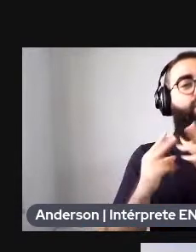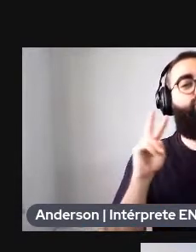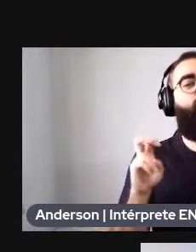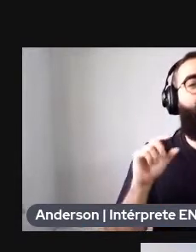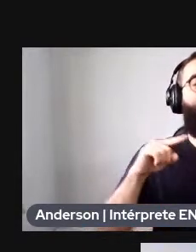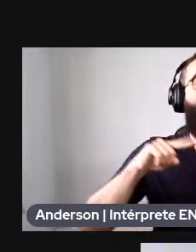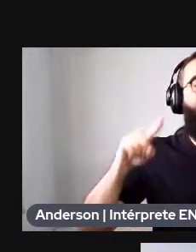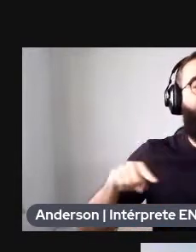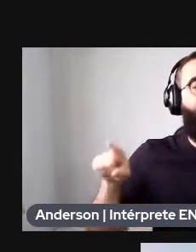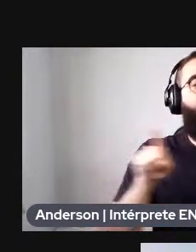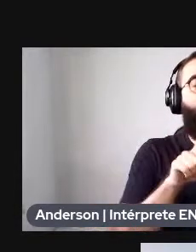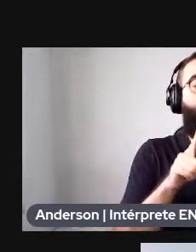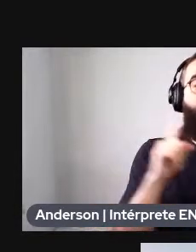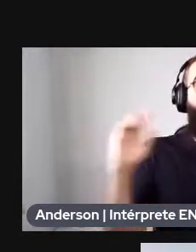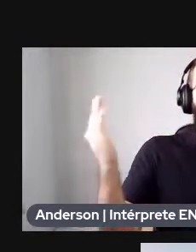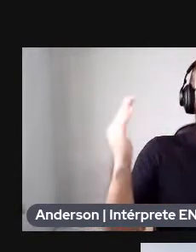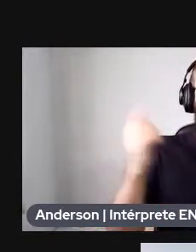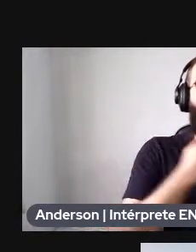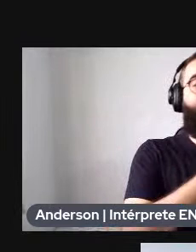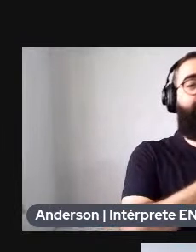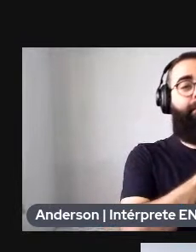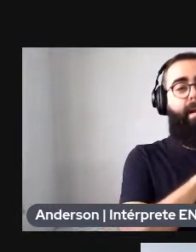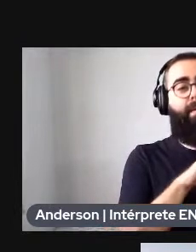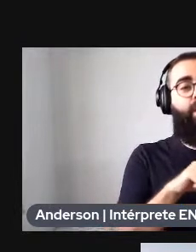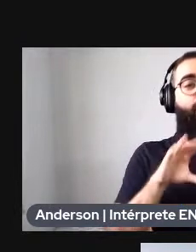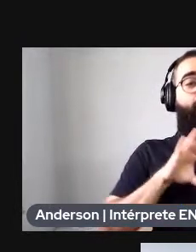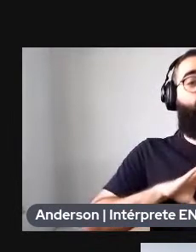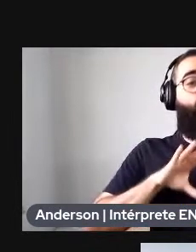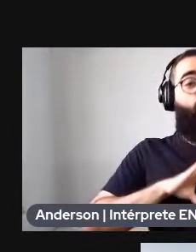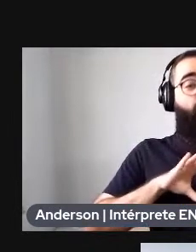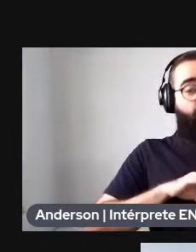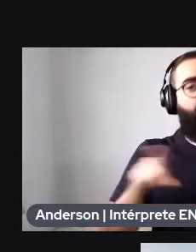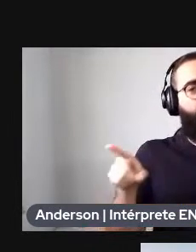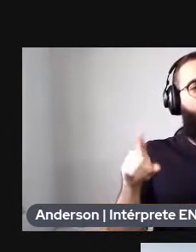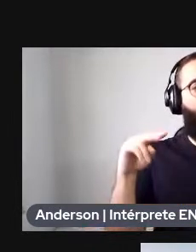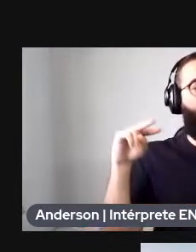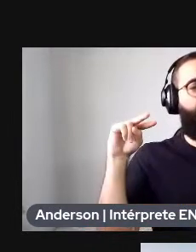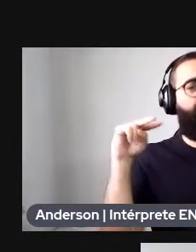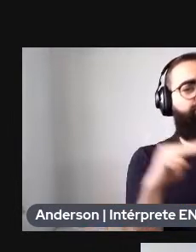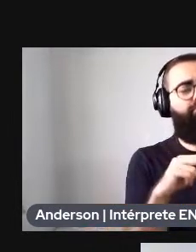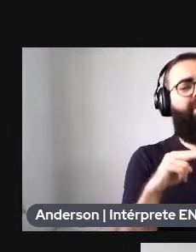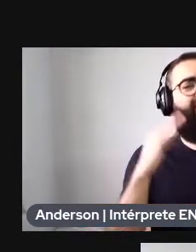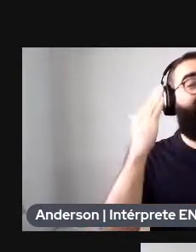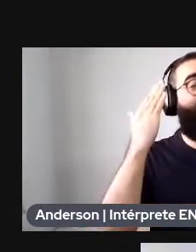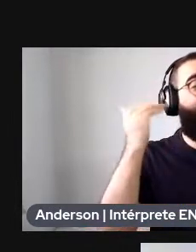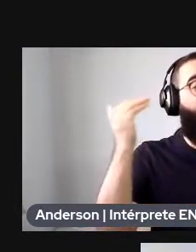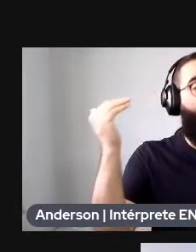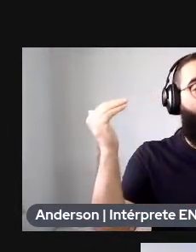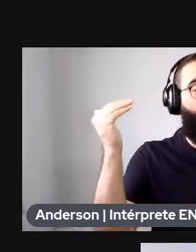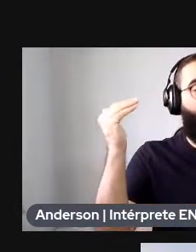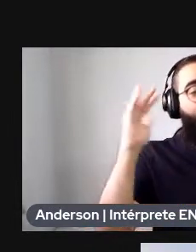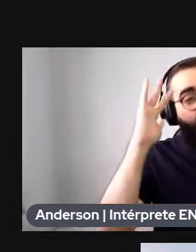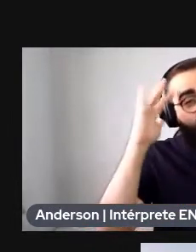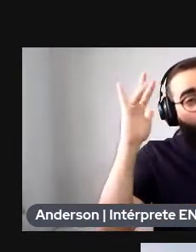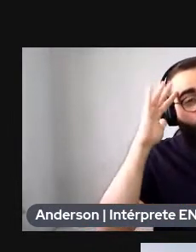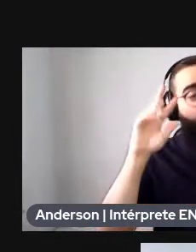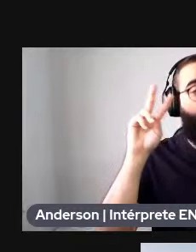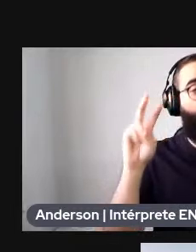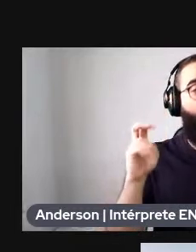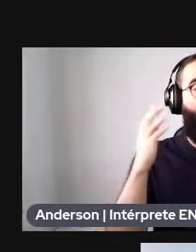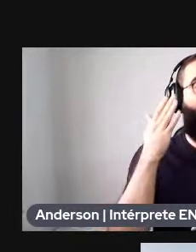Spanish and Portuguese, within, of course, the theoretical framework of functional discourse grammar.